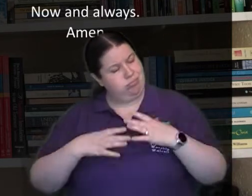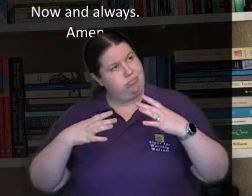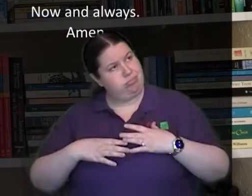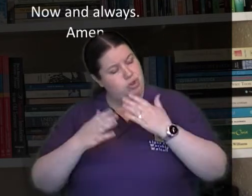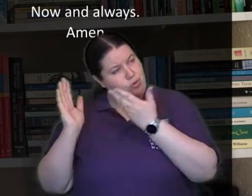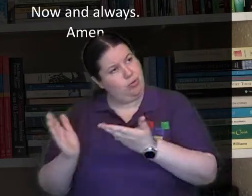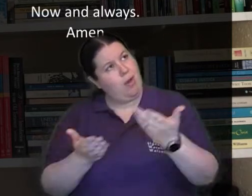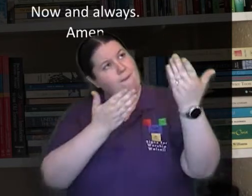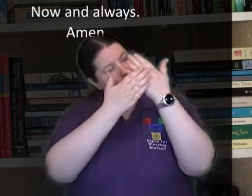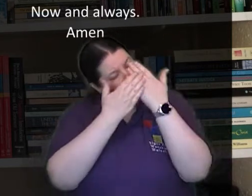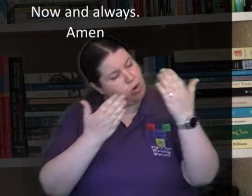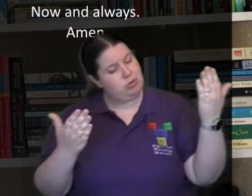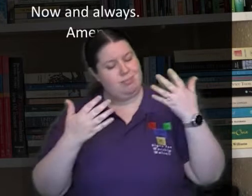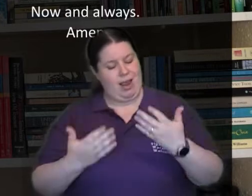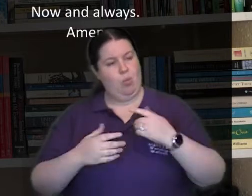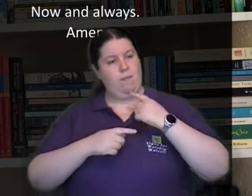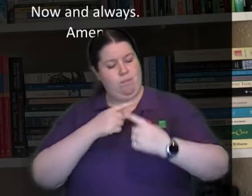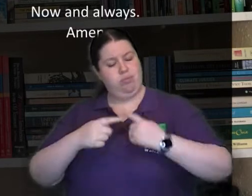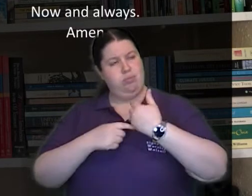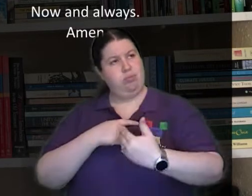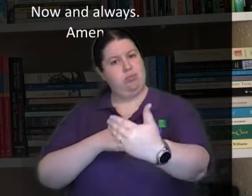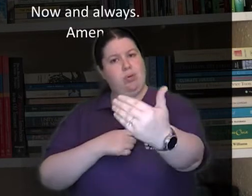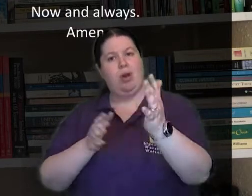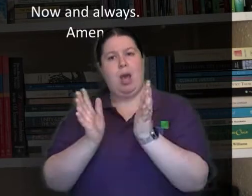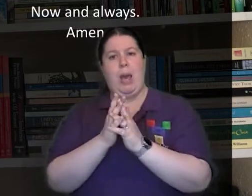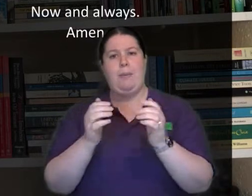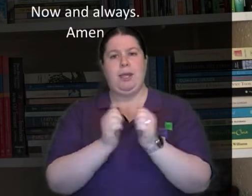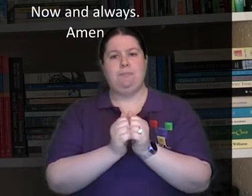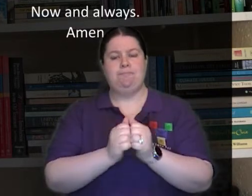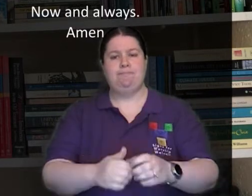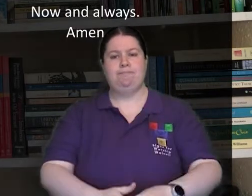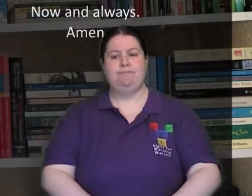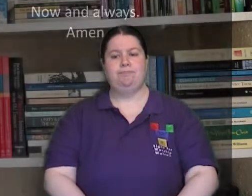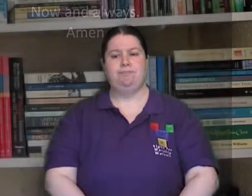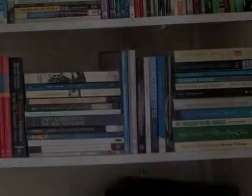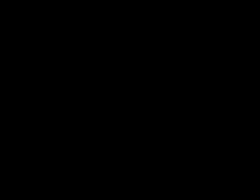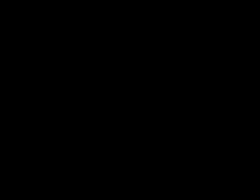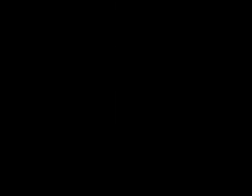to serve and worship you, now and always. Amen.